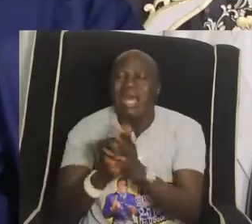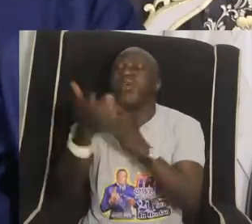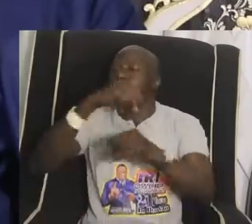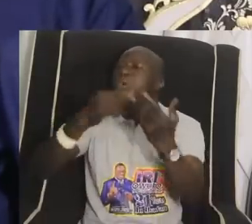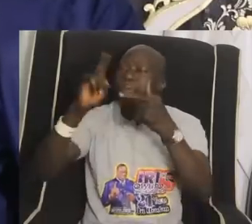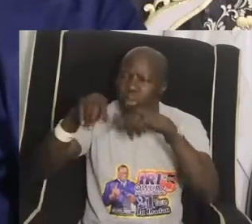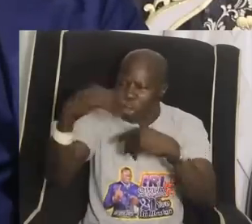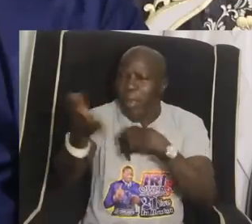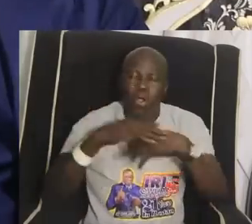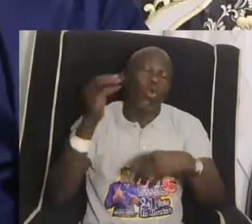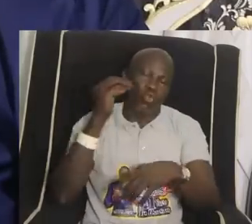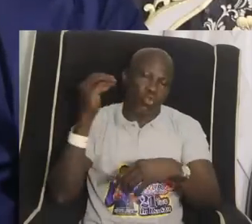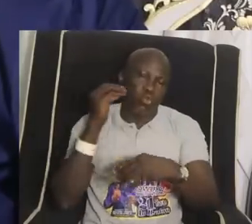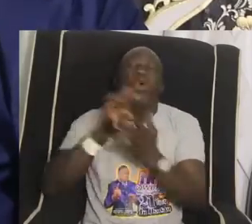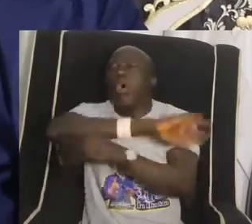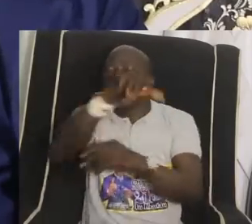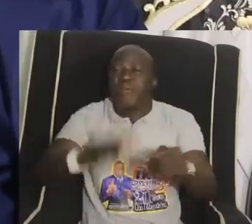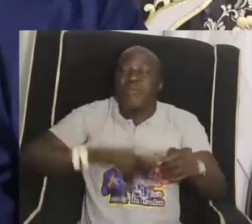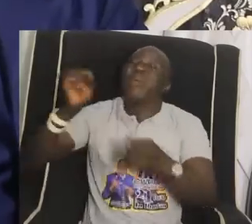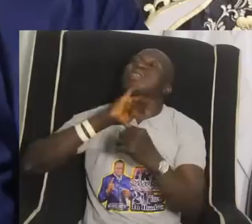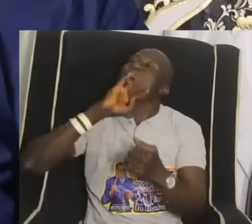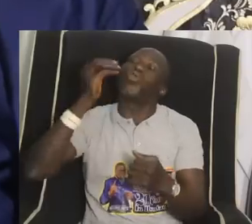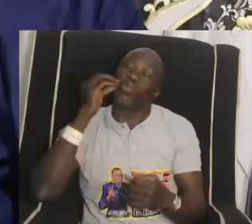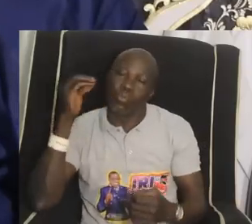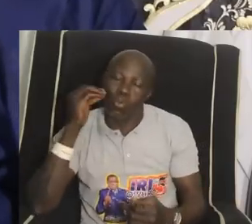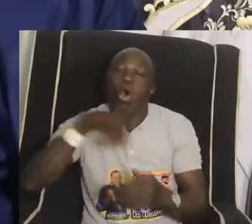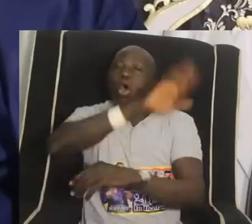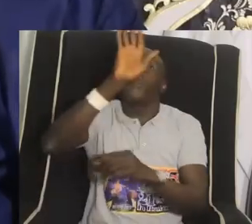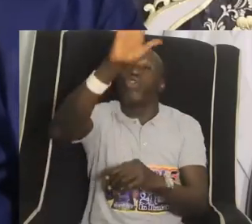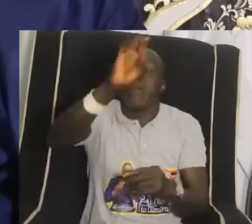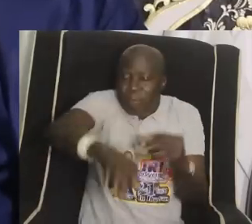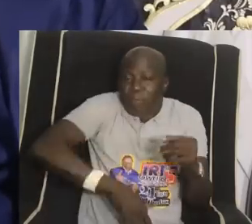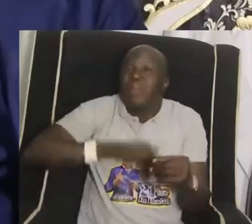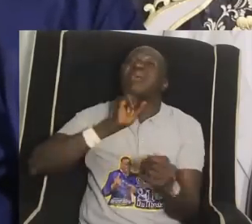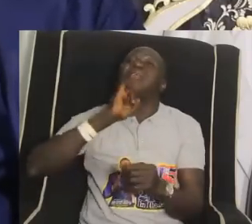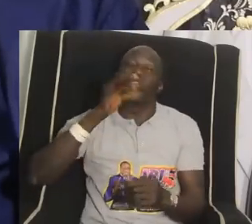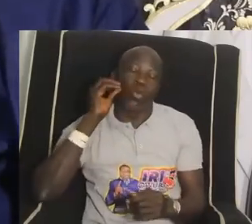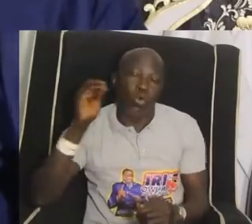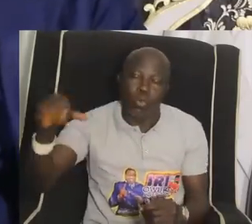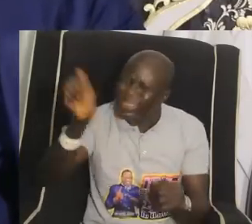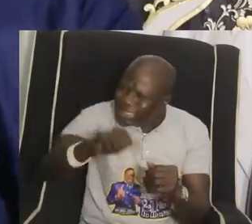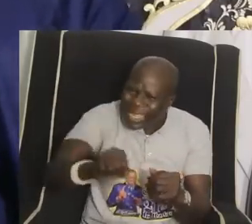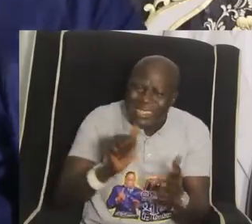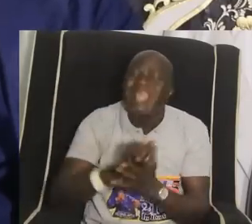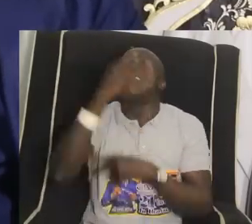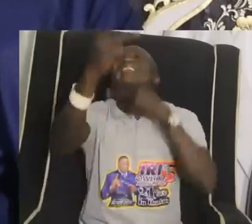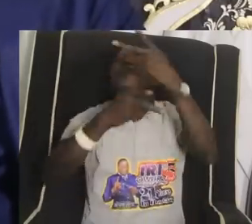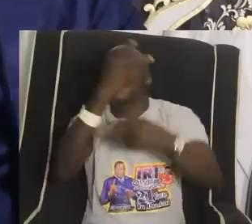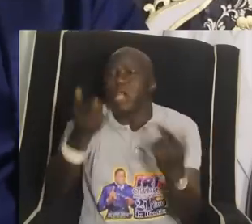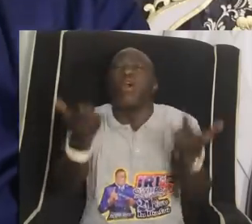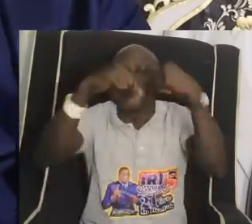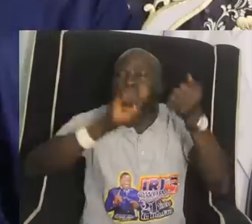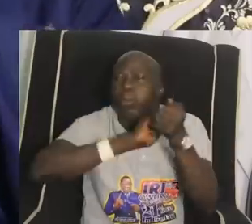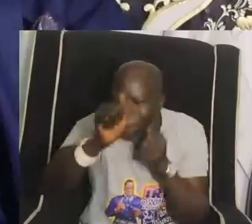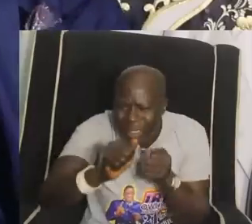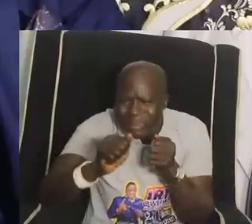Where prodigal son come back home? Your fulfillment is at home. Your fulfillment is at home. The vision